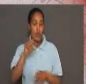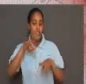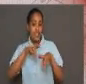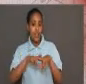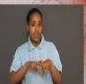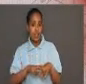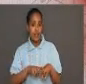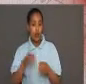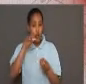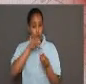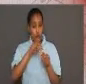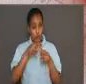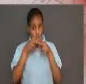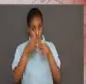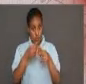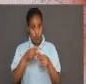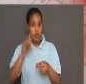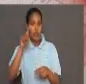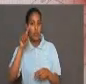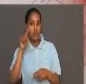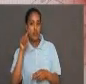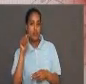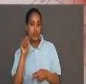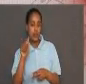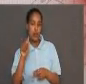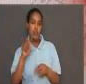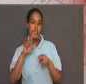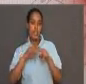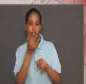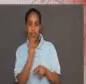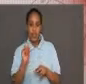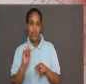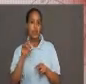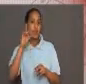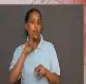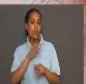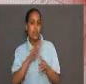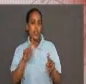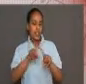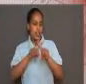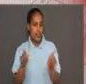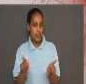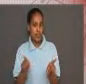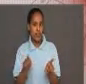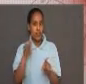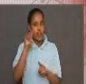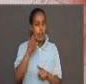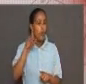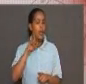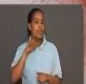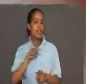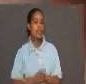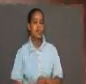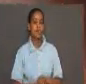Thermosets, also called thermosetting plastics, are very different from